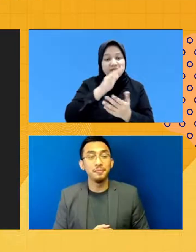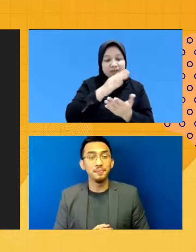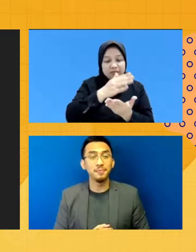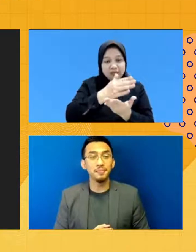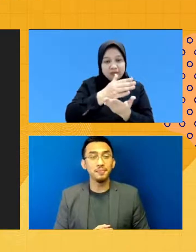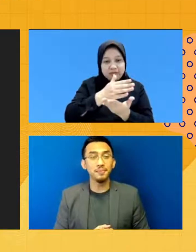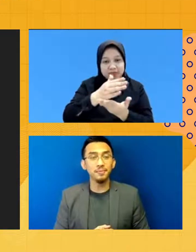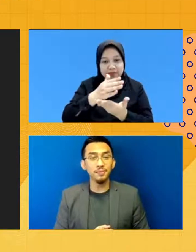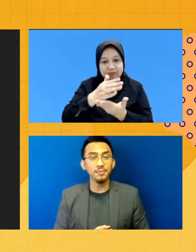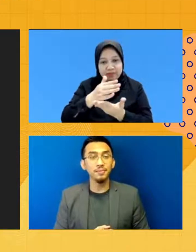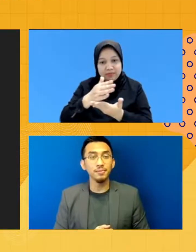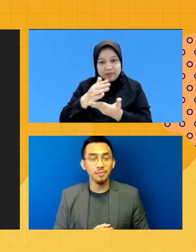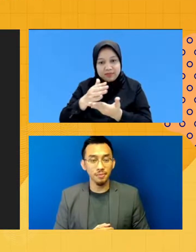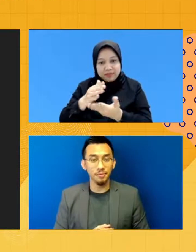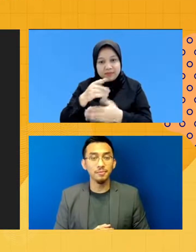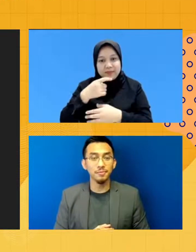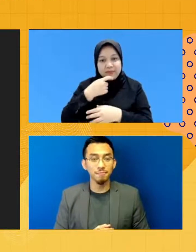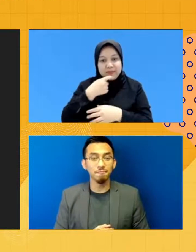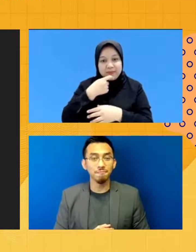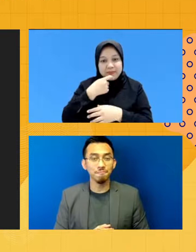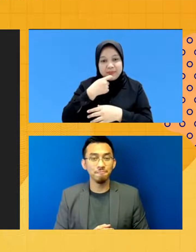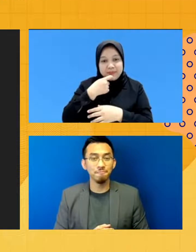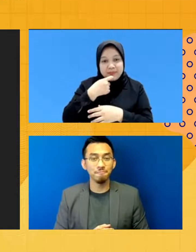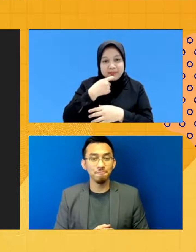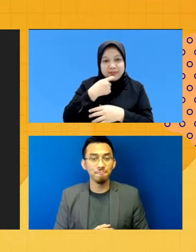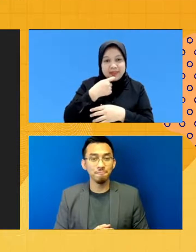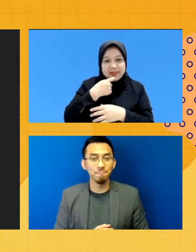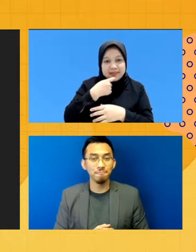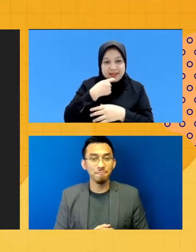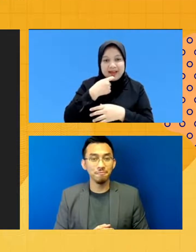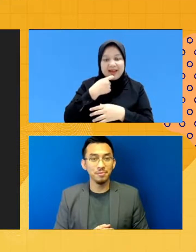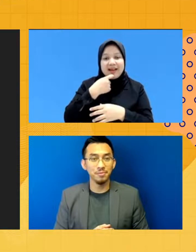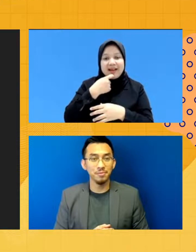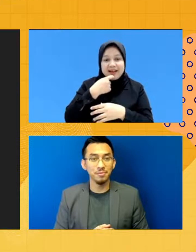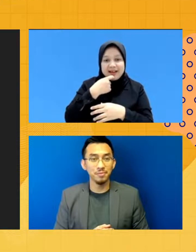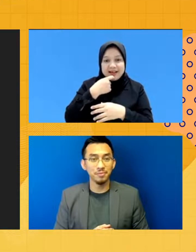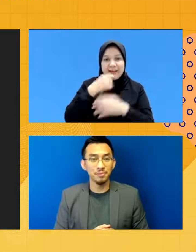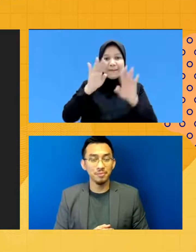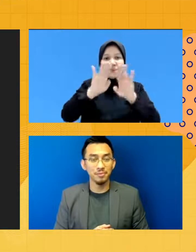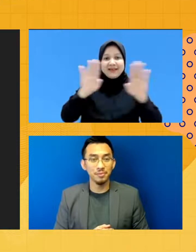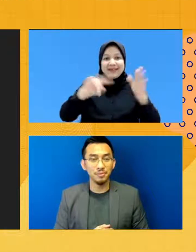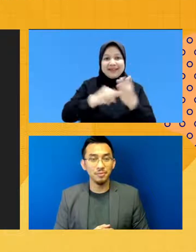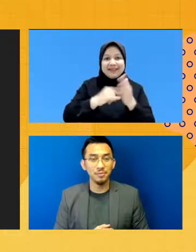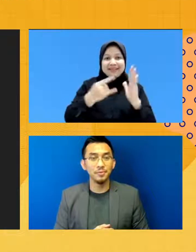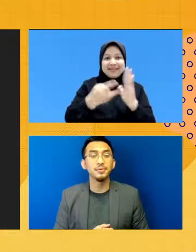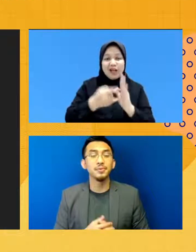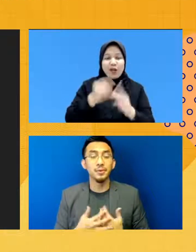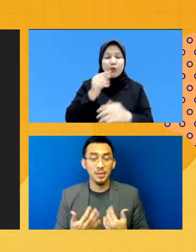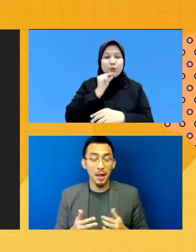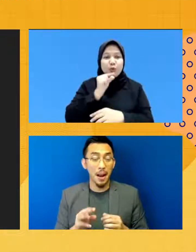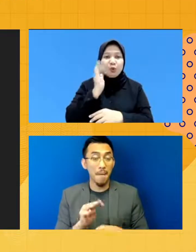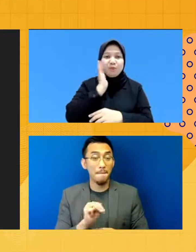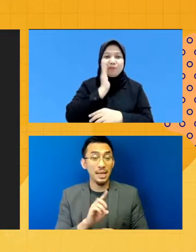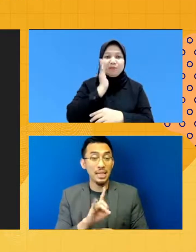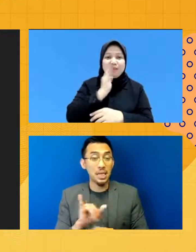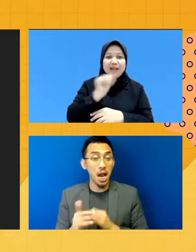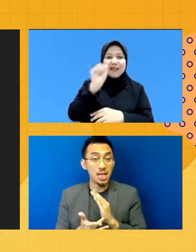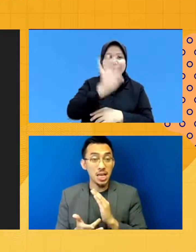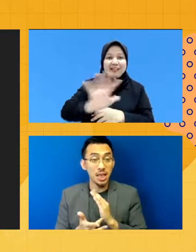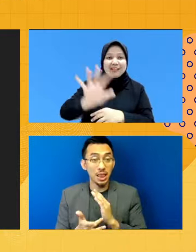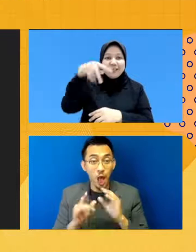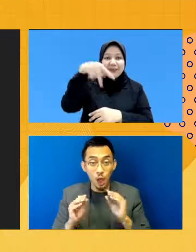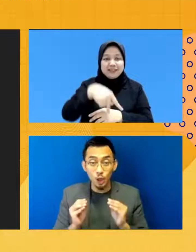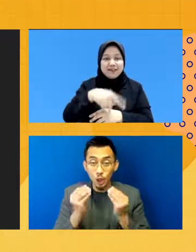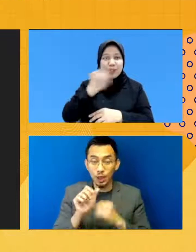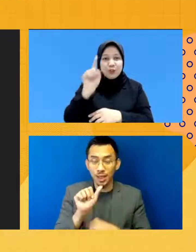digital space for young people around Asia and Pacific, especially those who are focusing in sexual